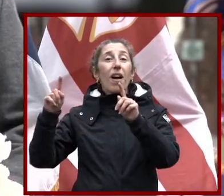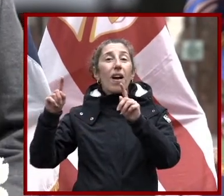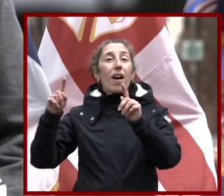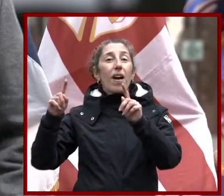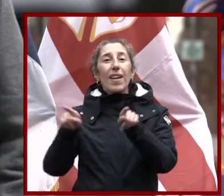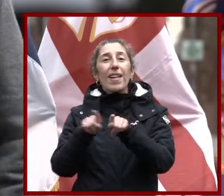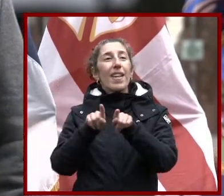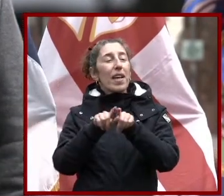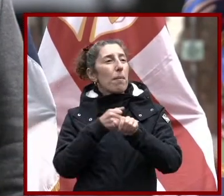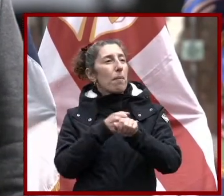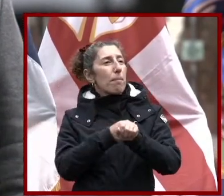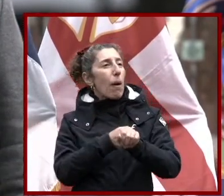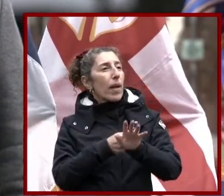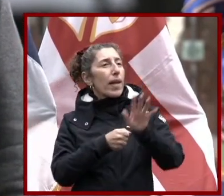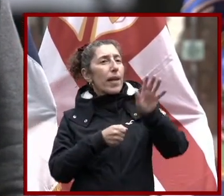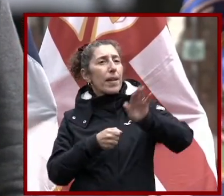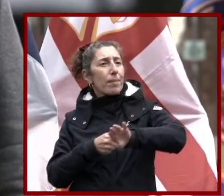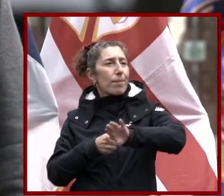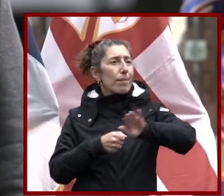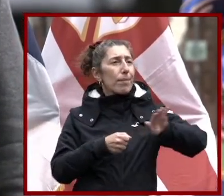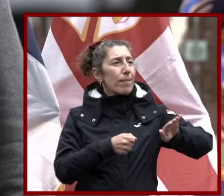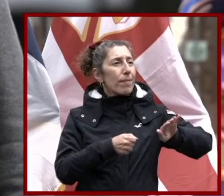I'll rise like the day.